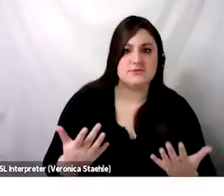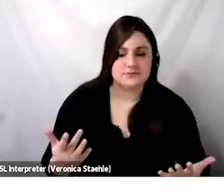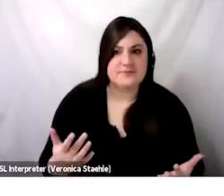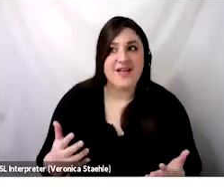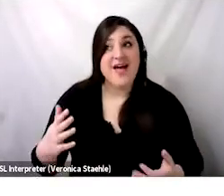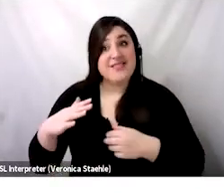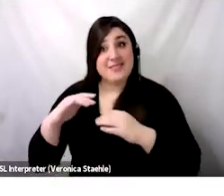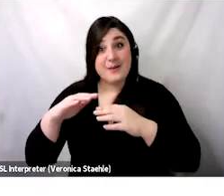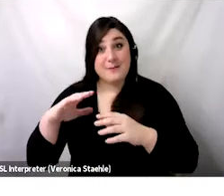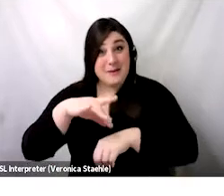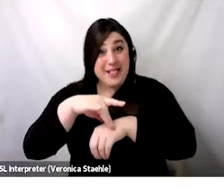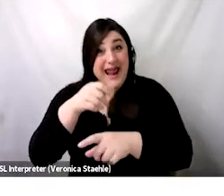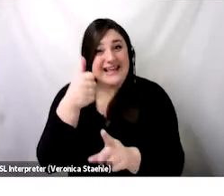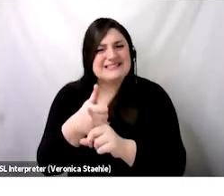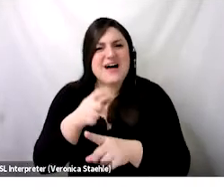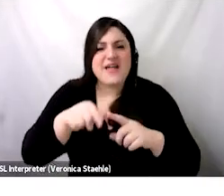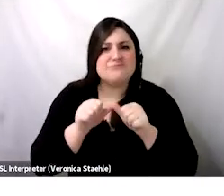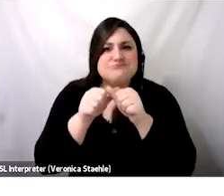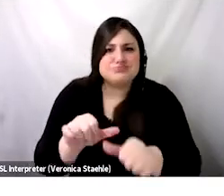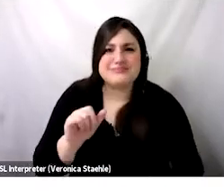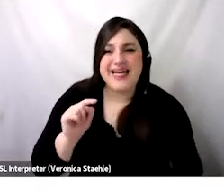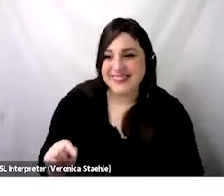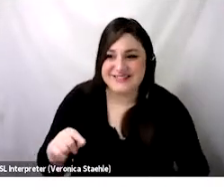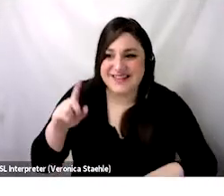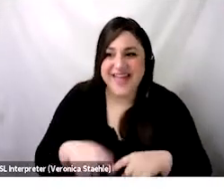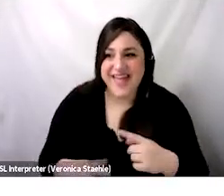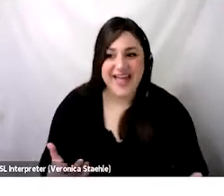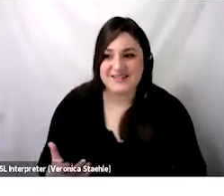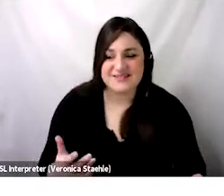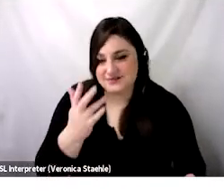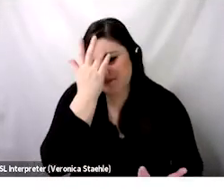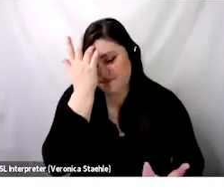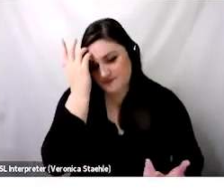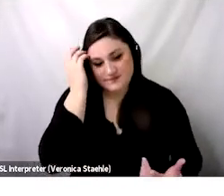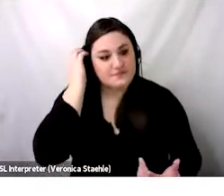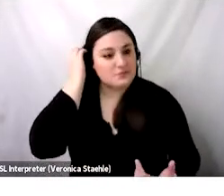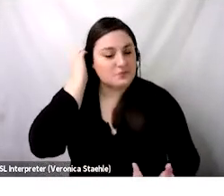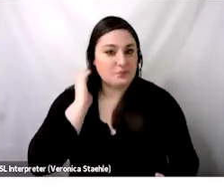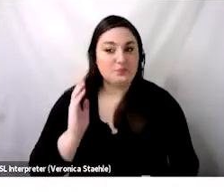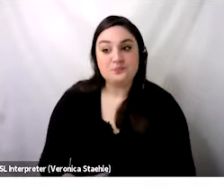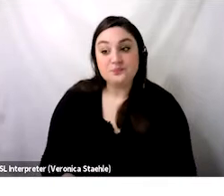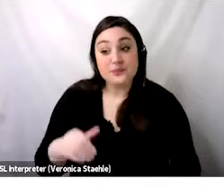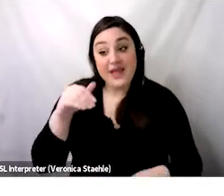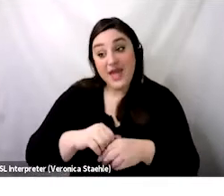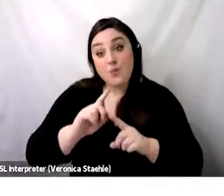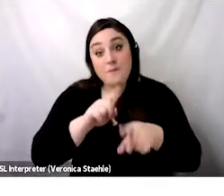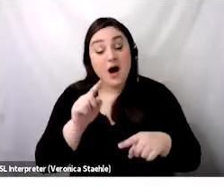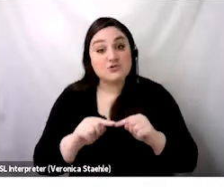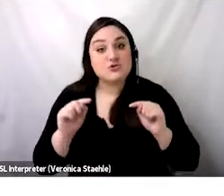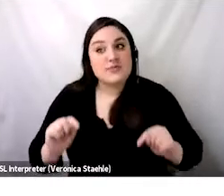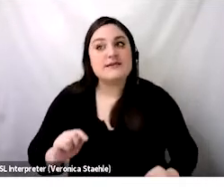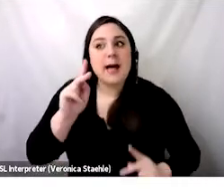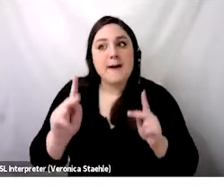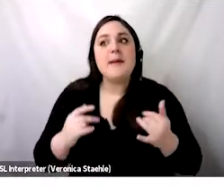itself this way. As a result, people are now uplifting the practices of